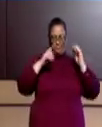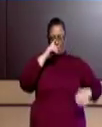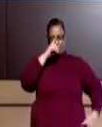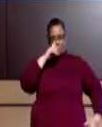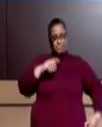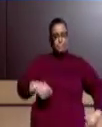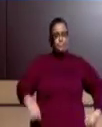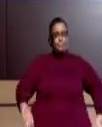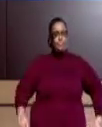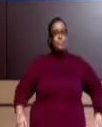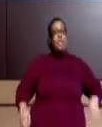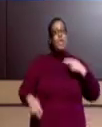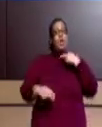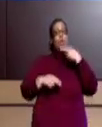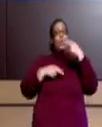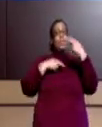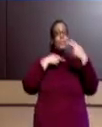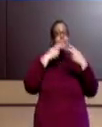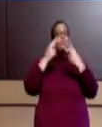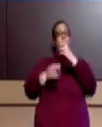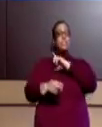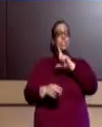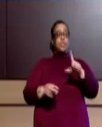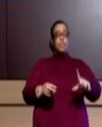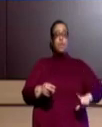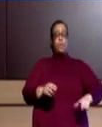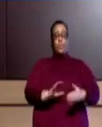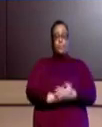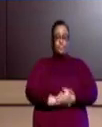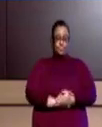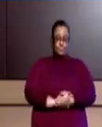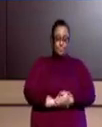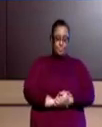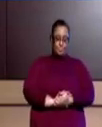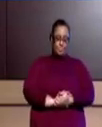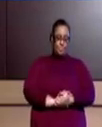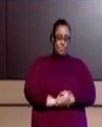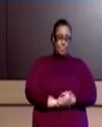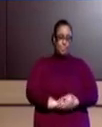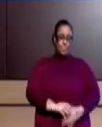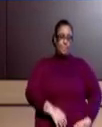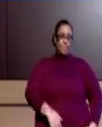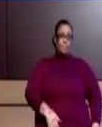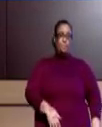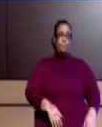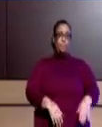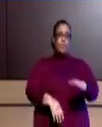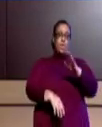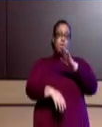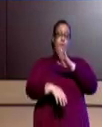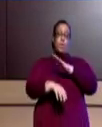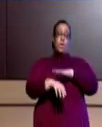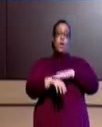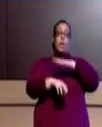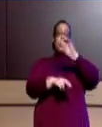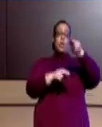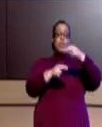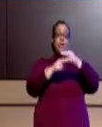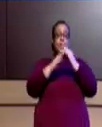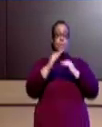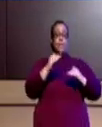Wherever we are, we lift our voices to the Lord. Yeah. We call on the name that's above every name.